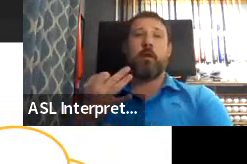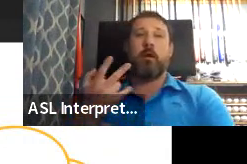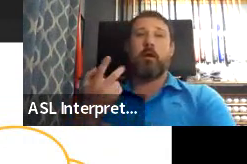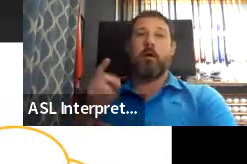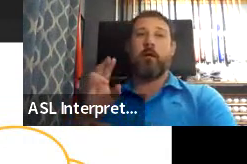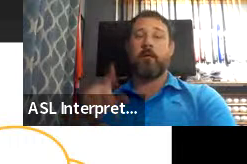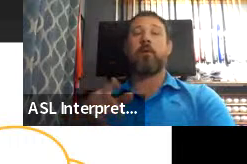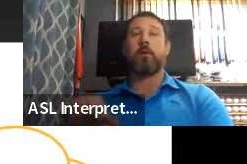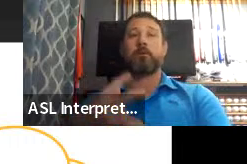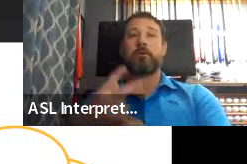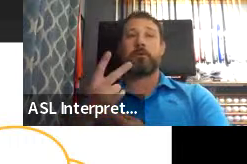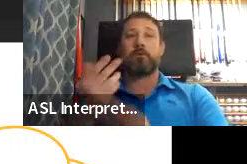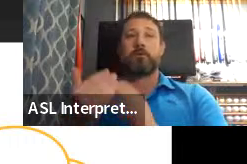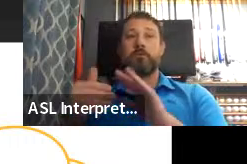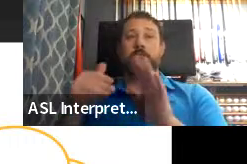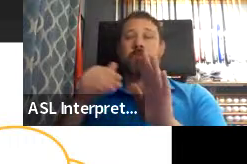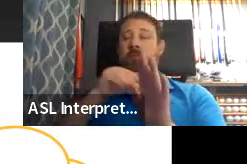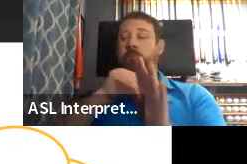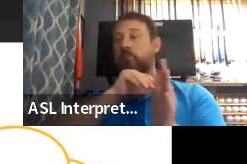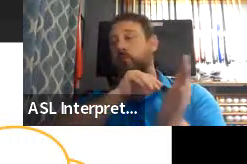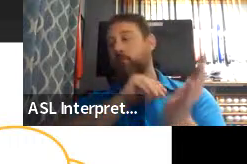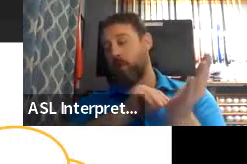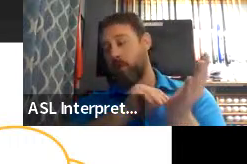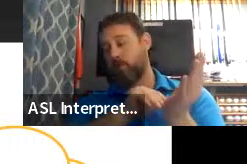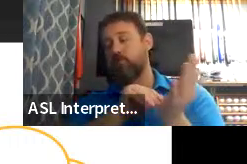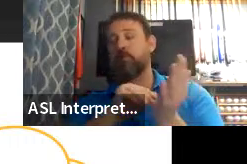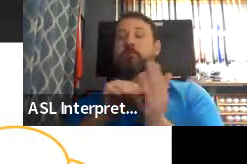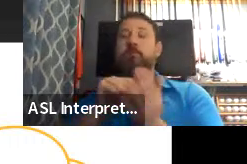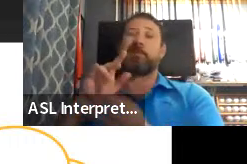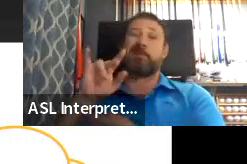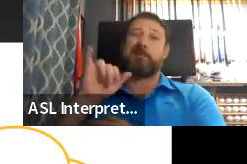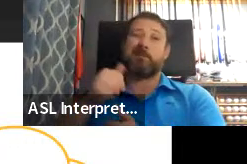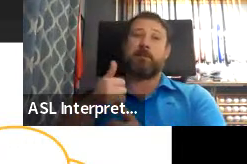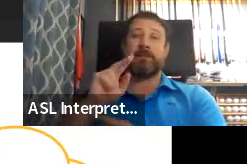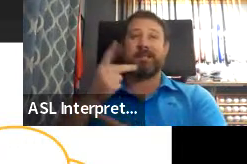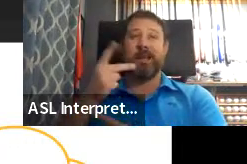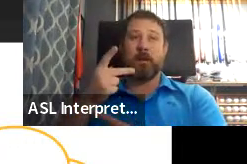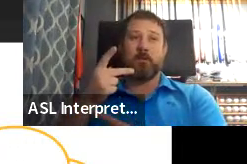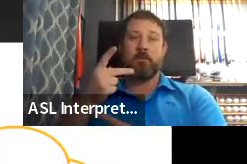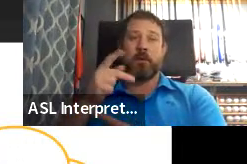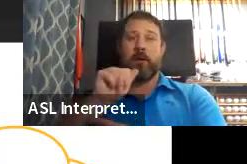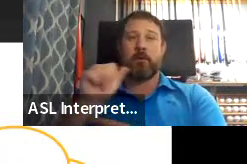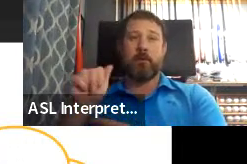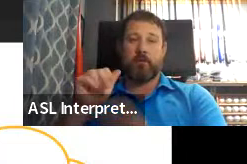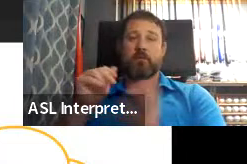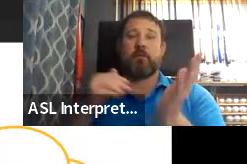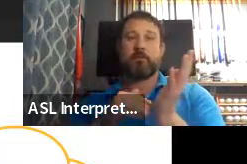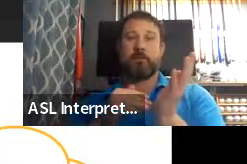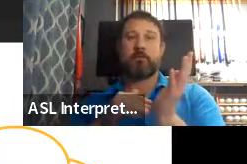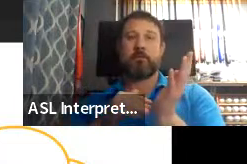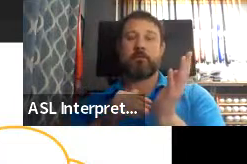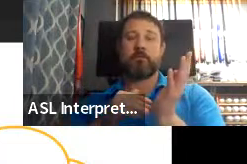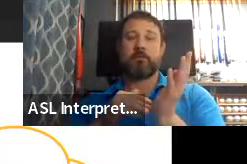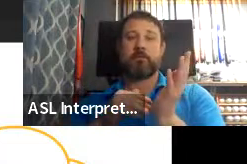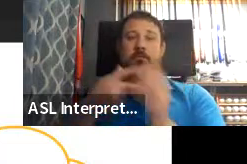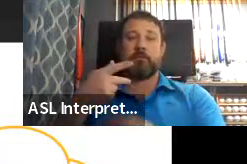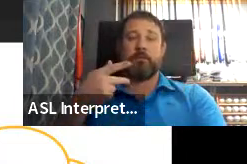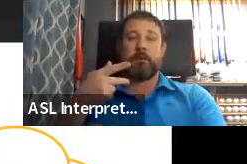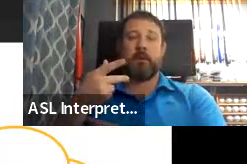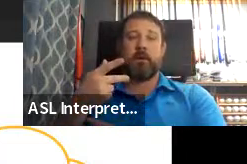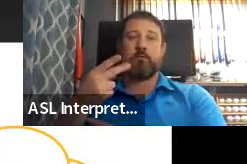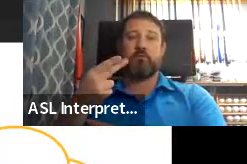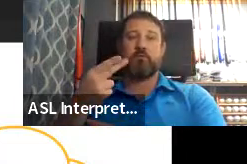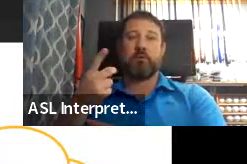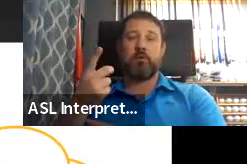his PhD. He was the second African-American to get his PhD, and the first was W.B. Du Bois. And so